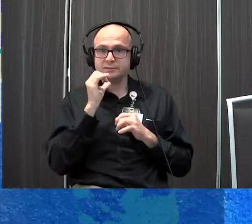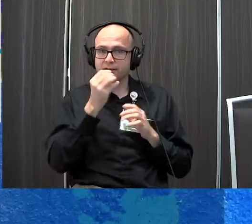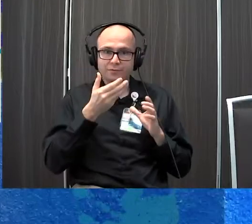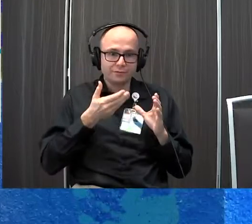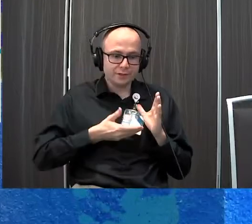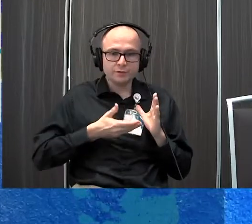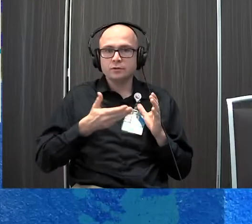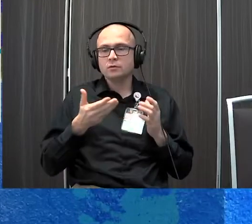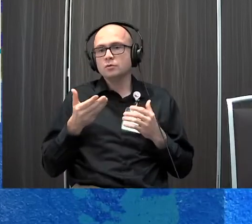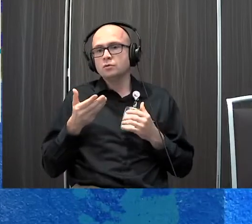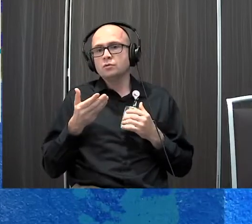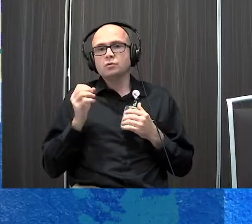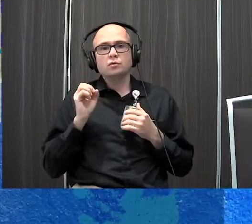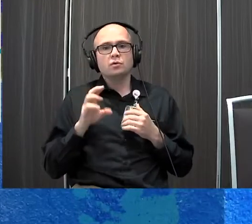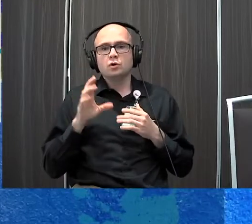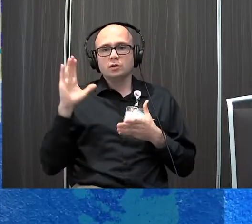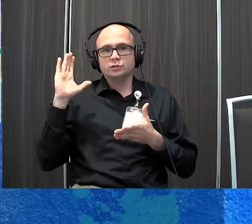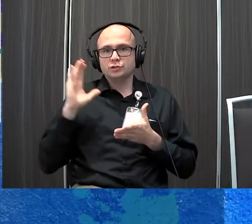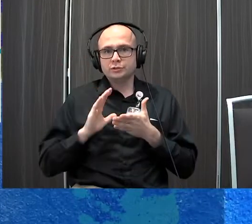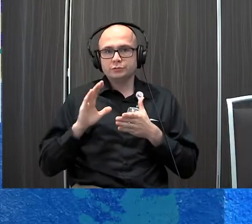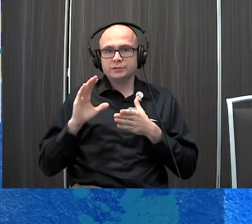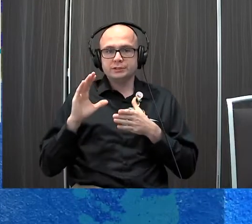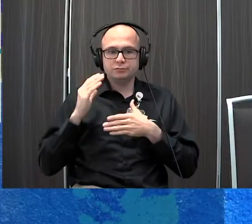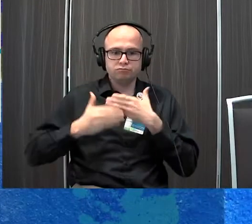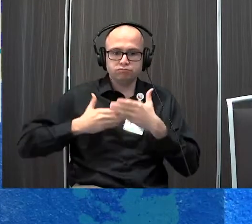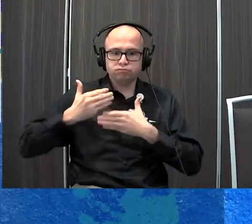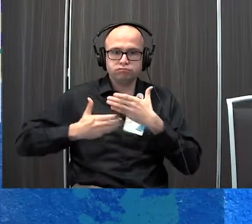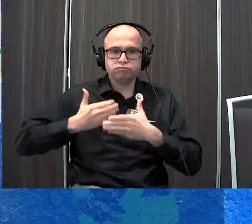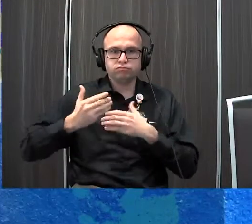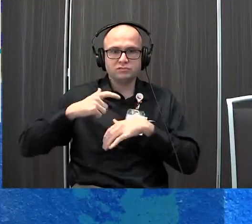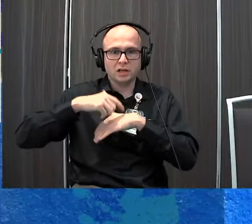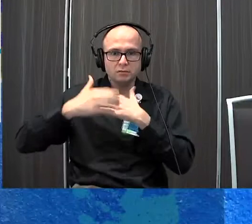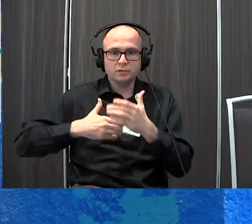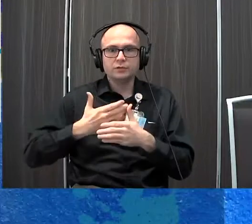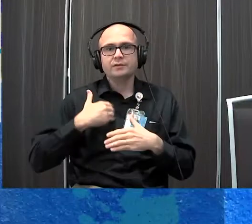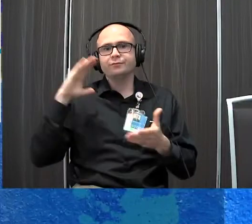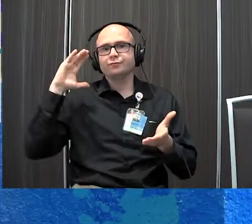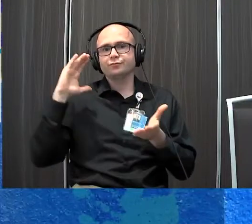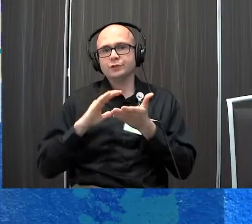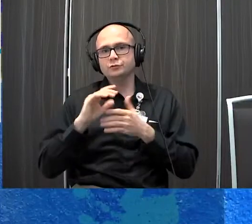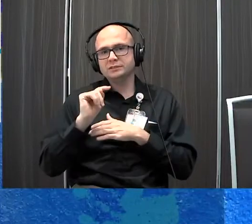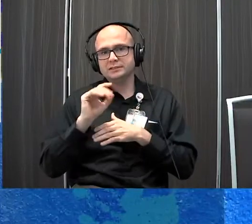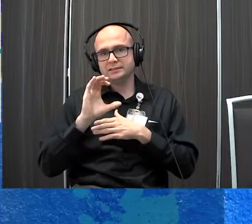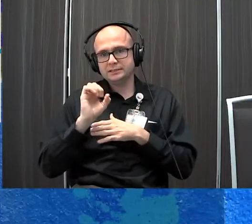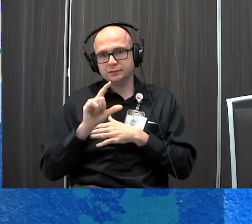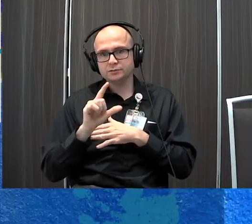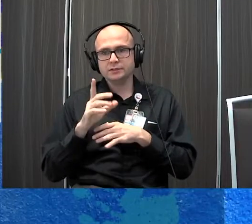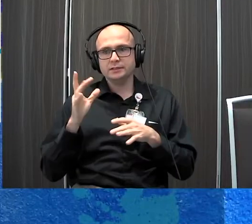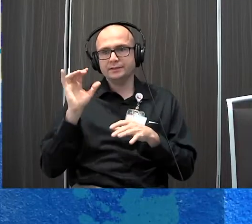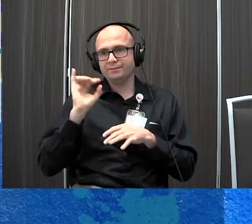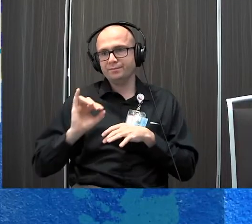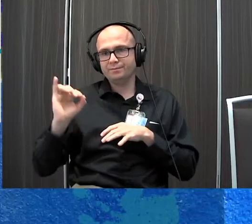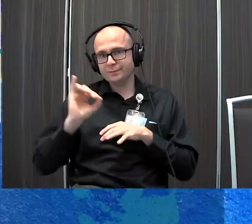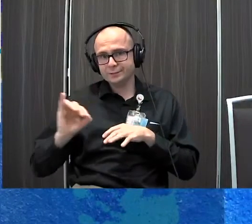at birth, or if there's decreased function over time, then you would have reduced T cells and reduced ability to fight viruses